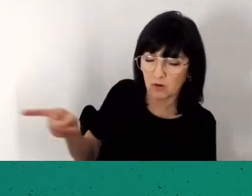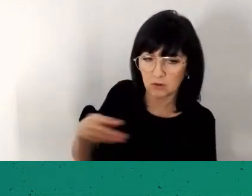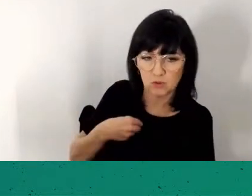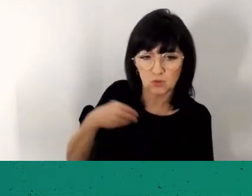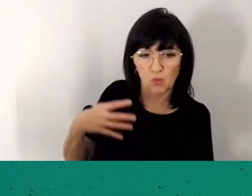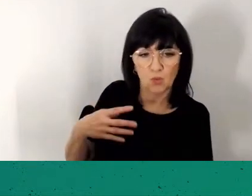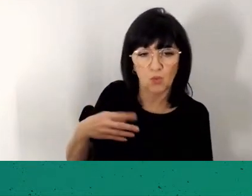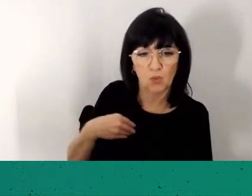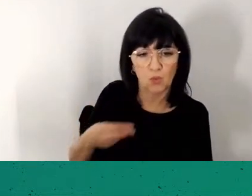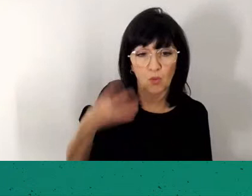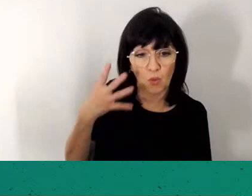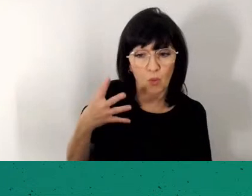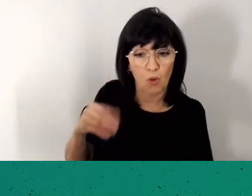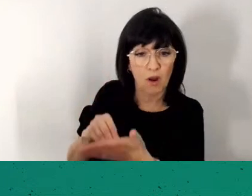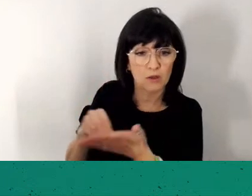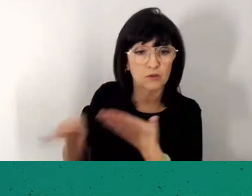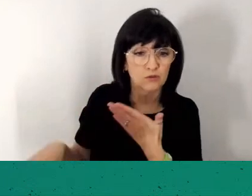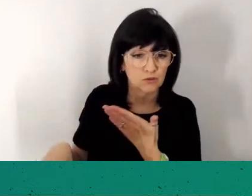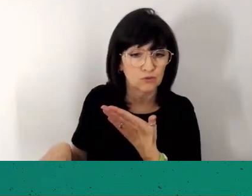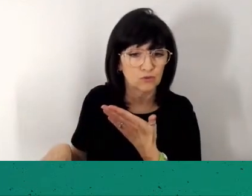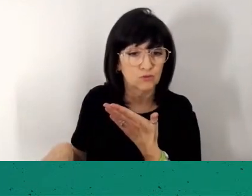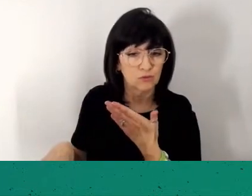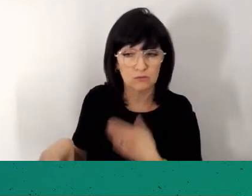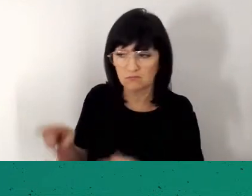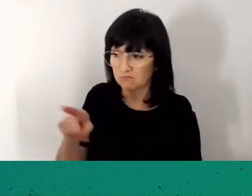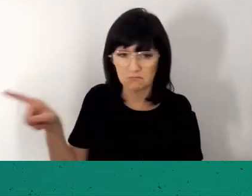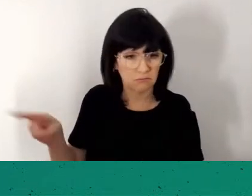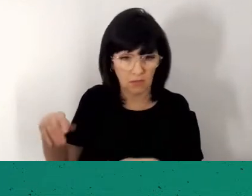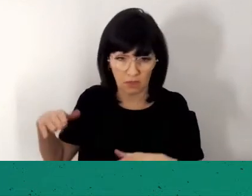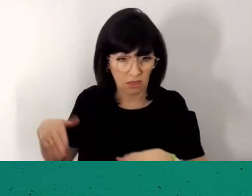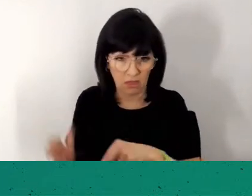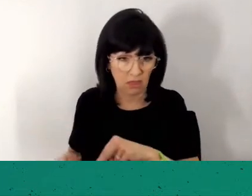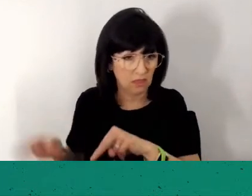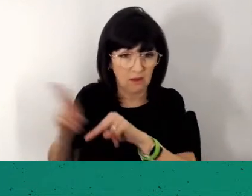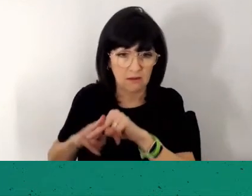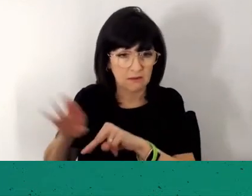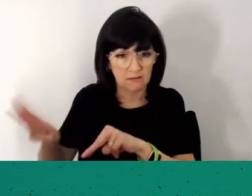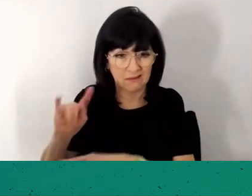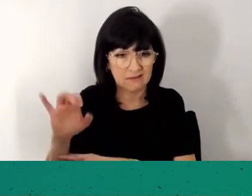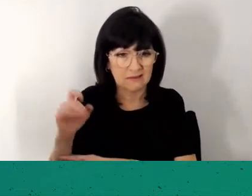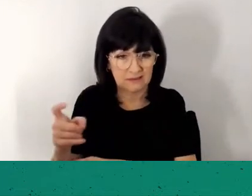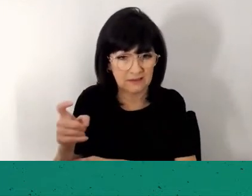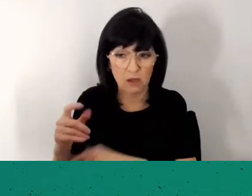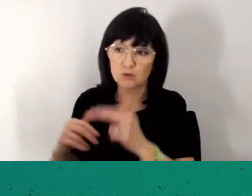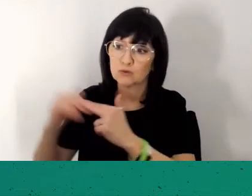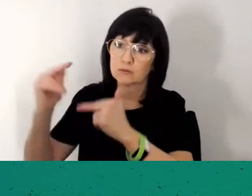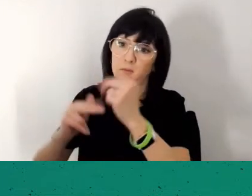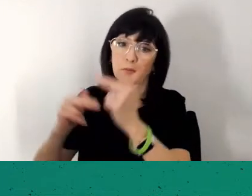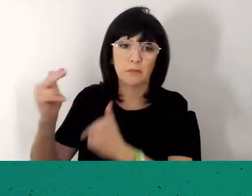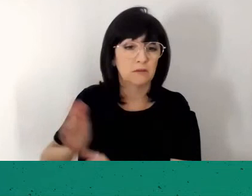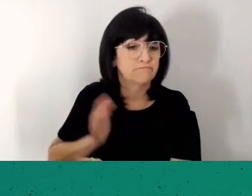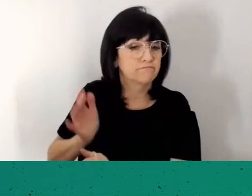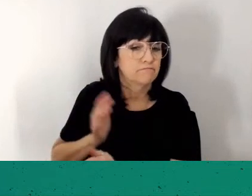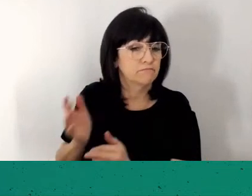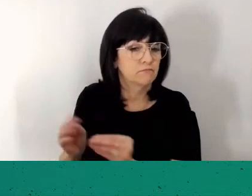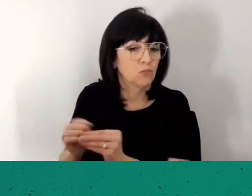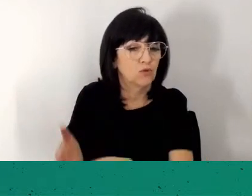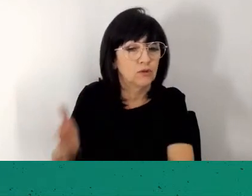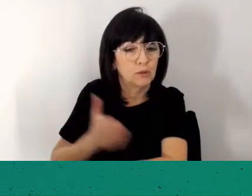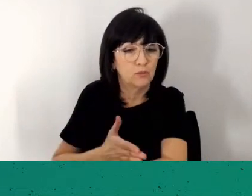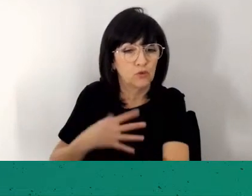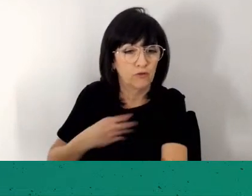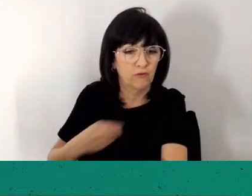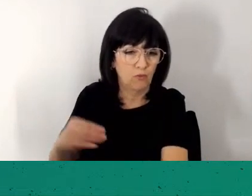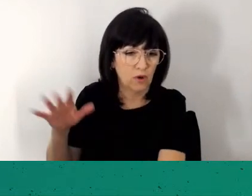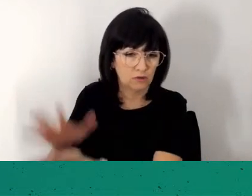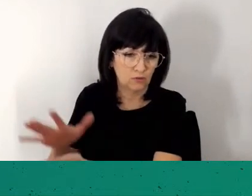then raise their taxes to build new white schools, since he had already done so for African Americans. It did not